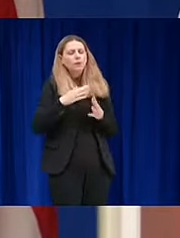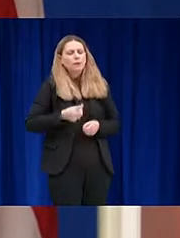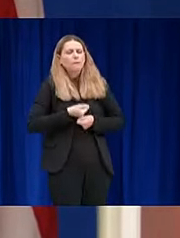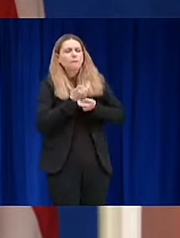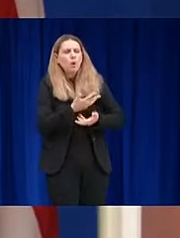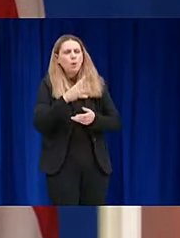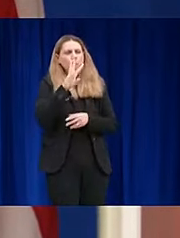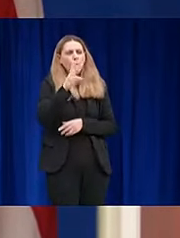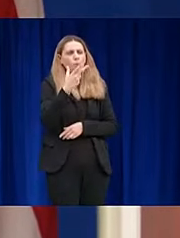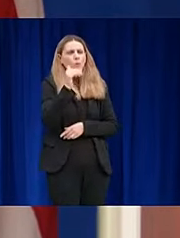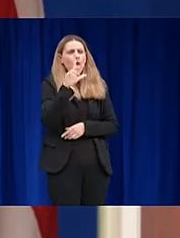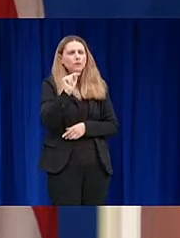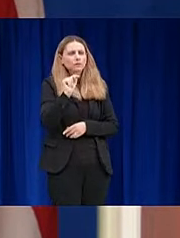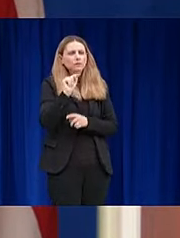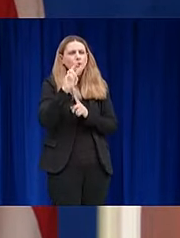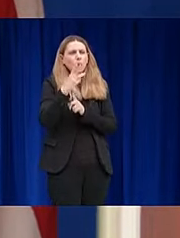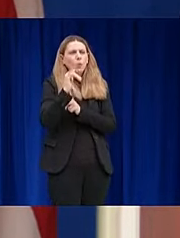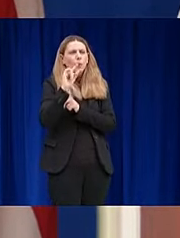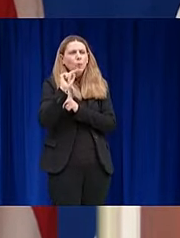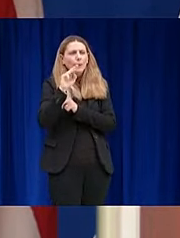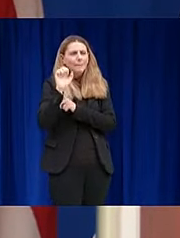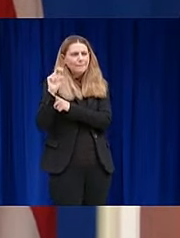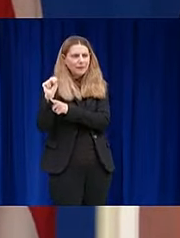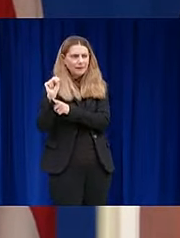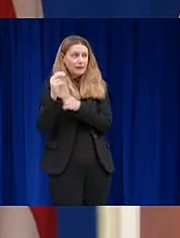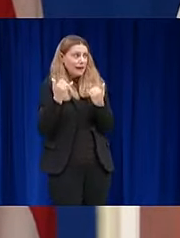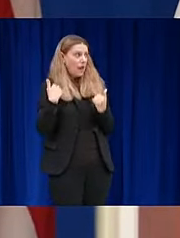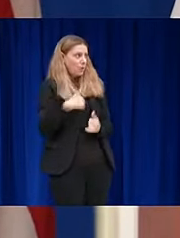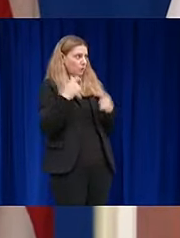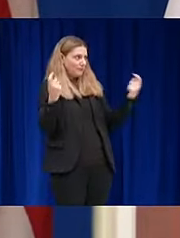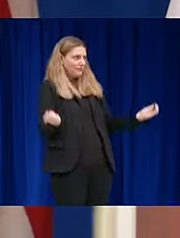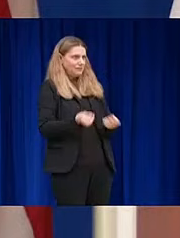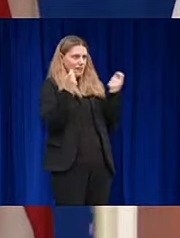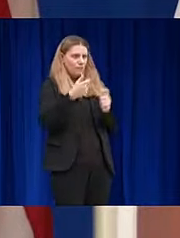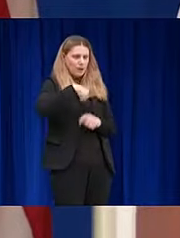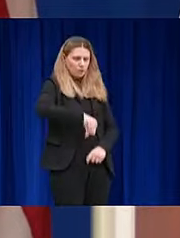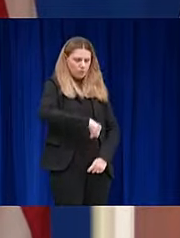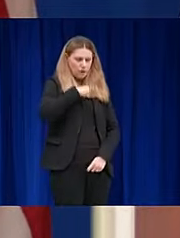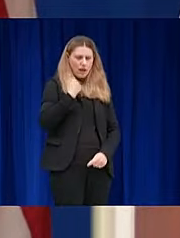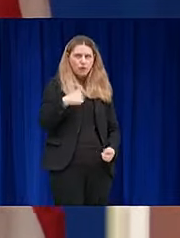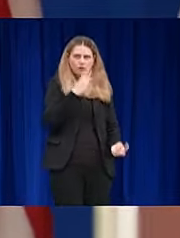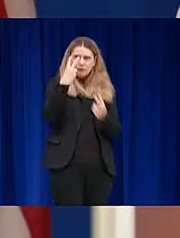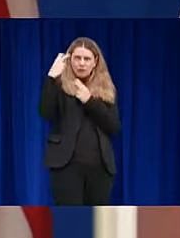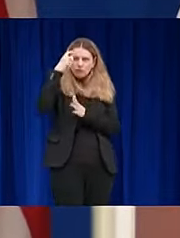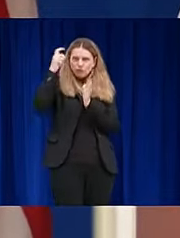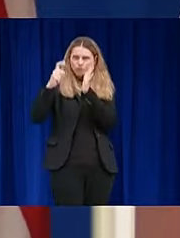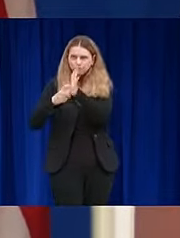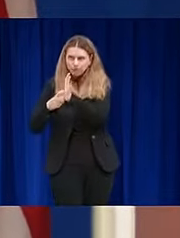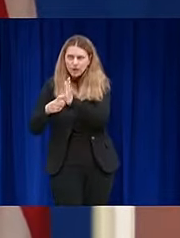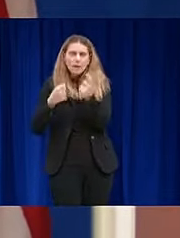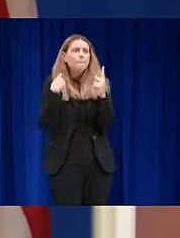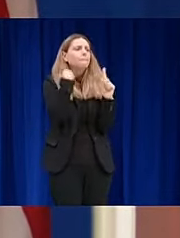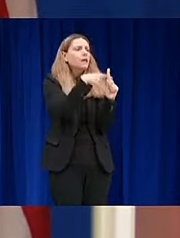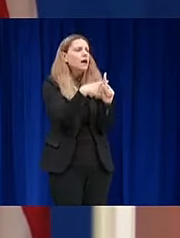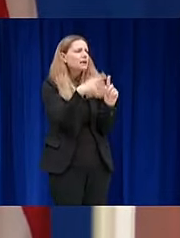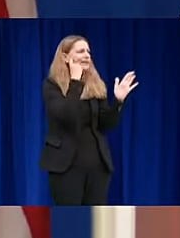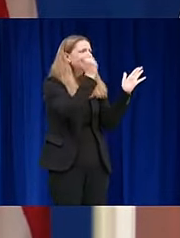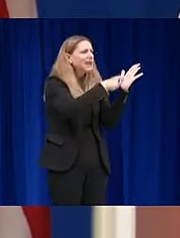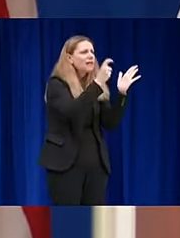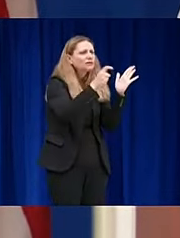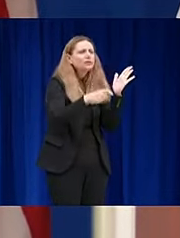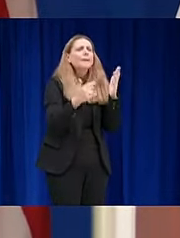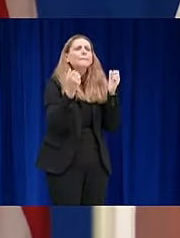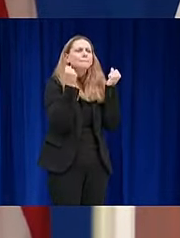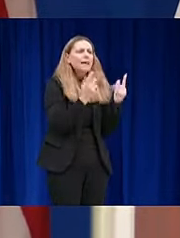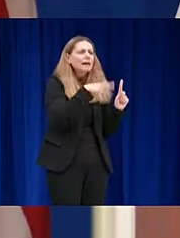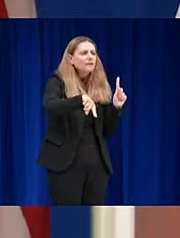celebrate Pride, we remember legends like Whitman, as well as acknowledge the millions of those lesser known and